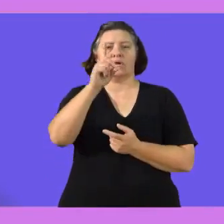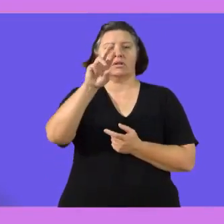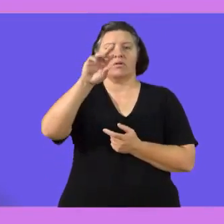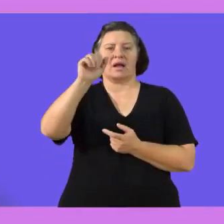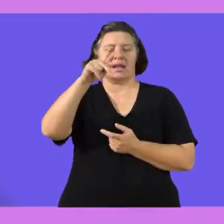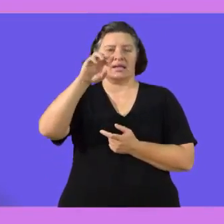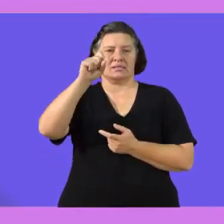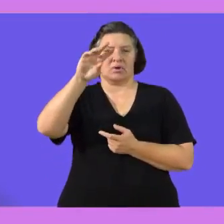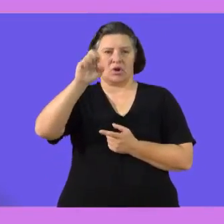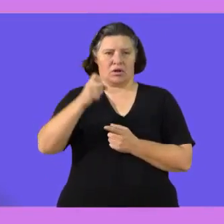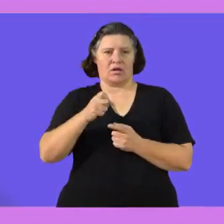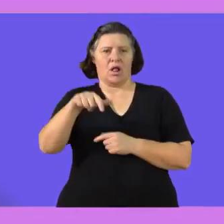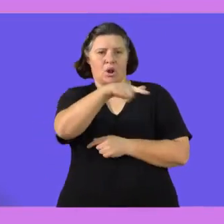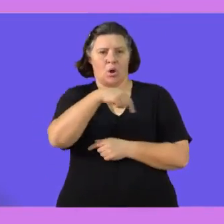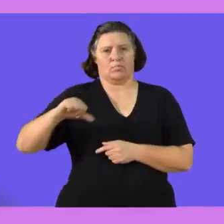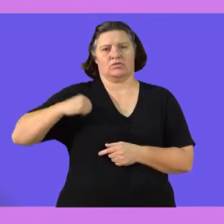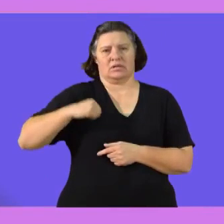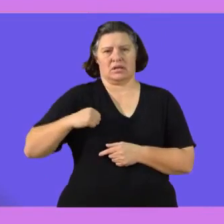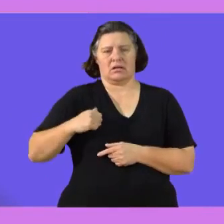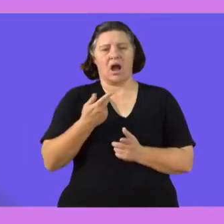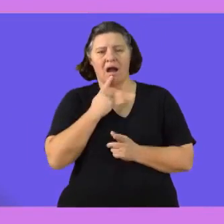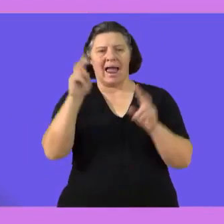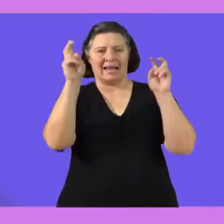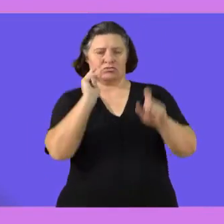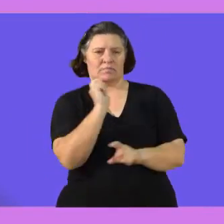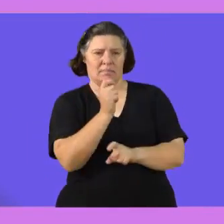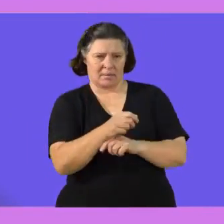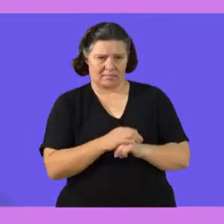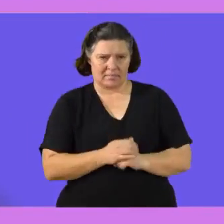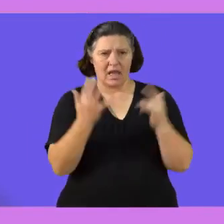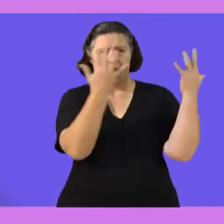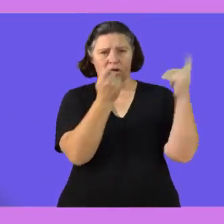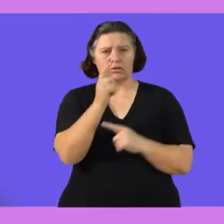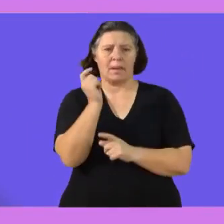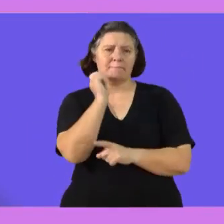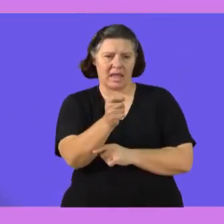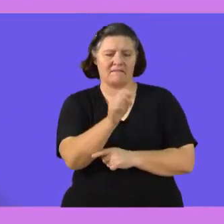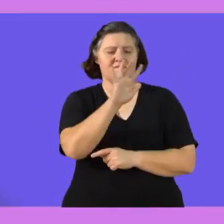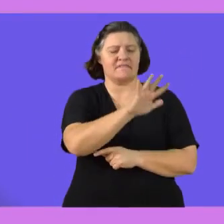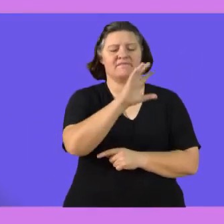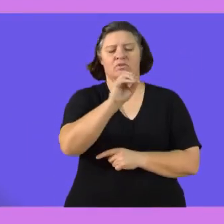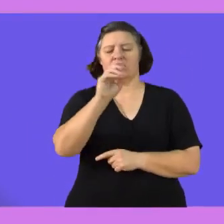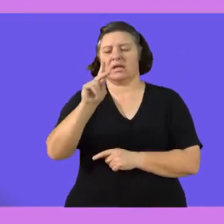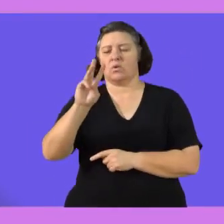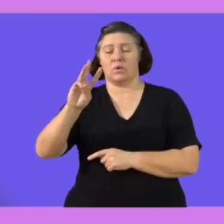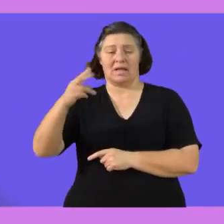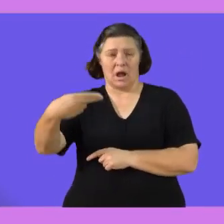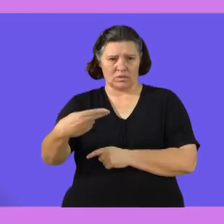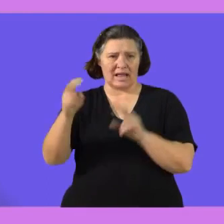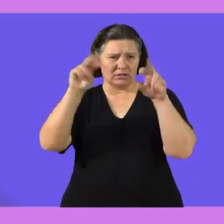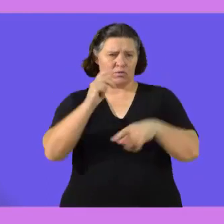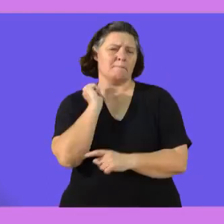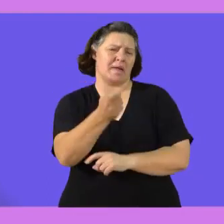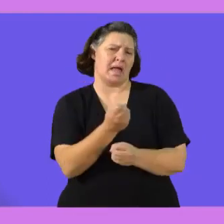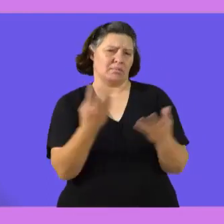municipality domestic electricity tariffs. Calculate the amount paid for using 500 kilowatt hours of